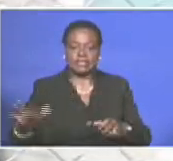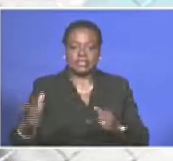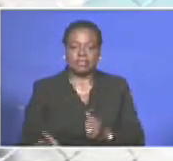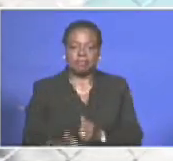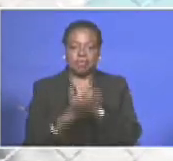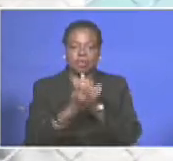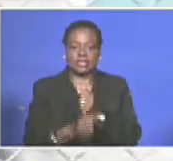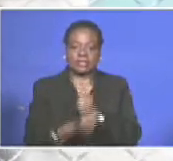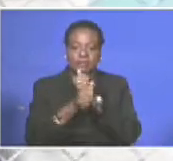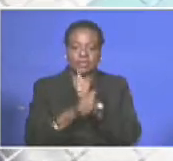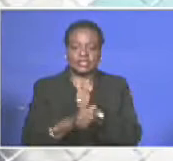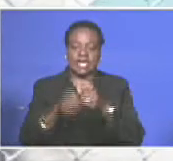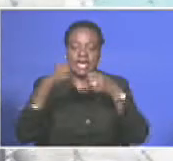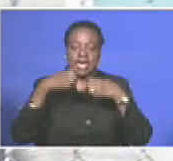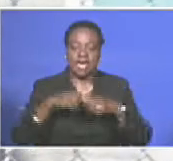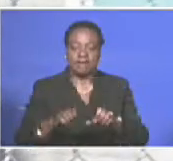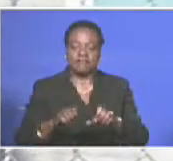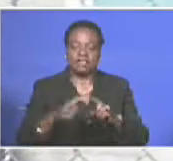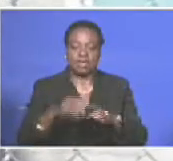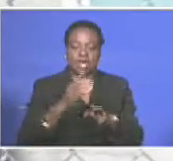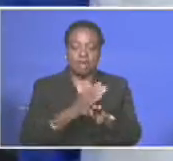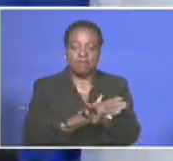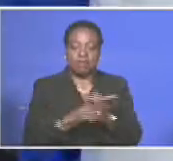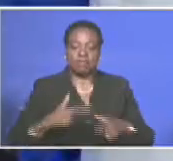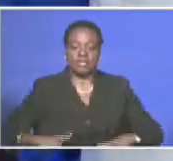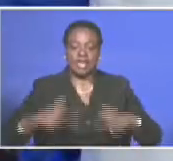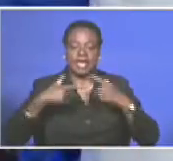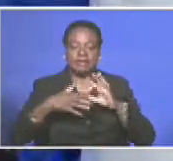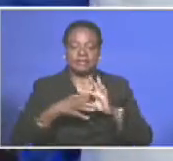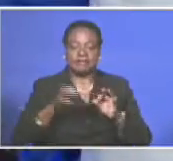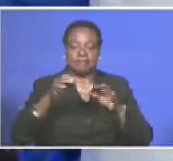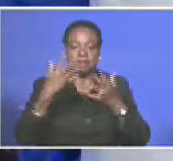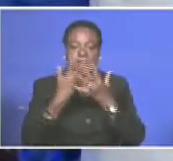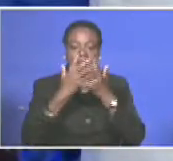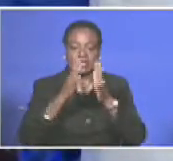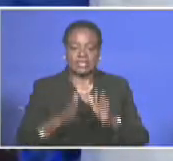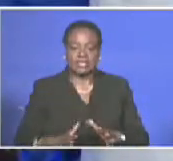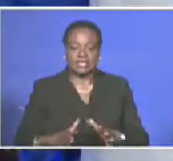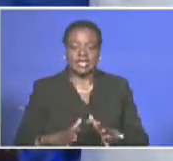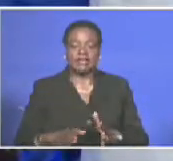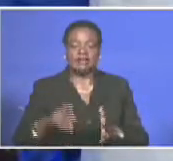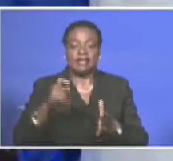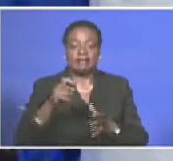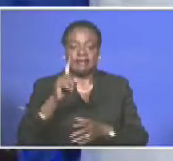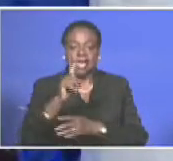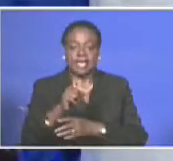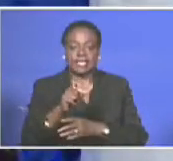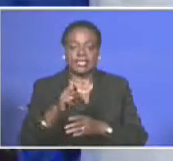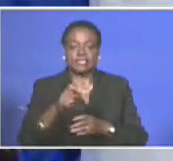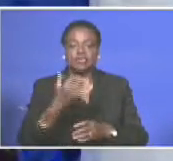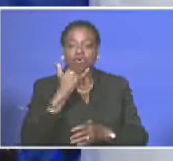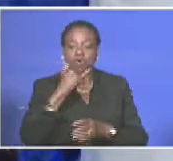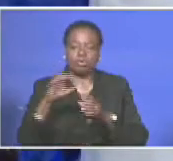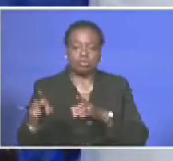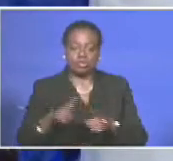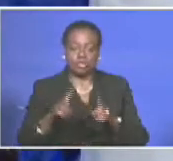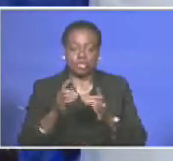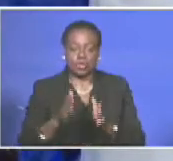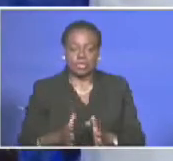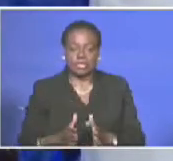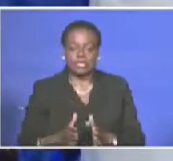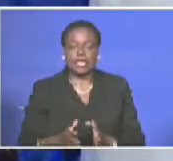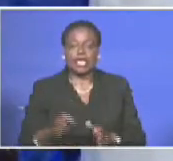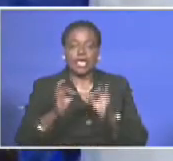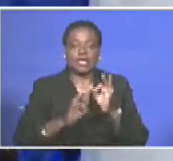efforts to improve the lives of inmates and ex-offenders. Minister of National Security, the Honorable Marvin Dame, says if we want to see